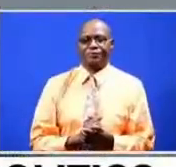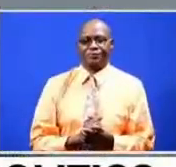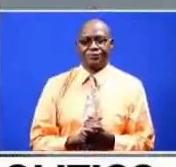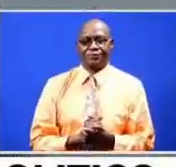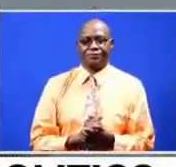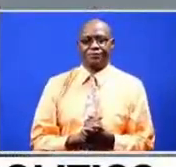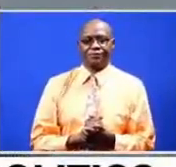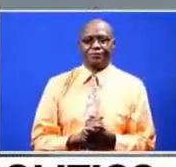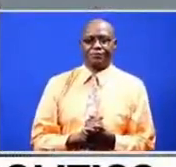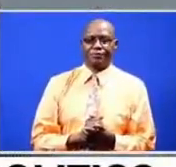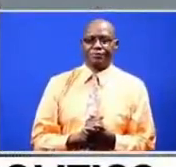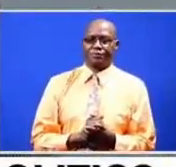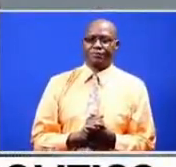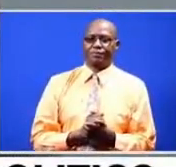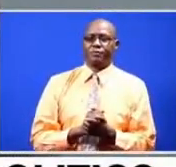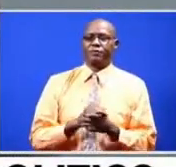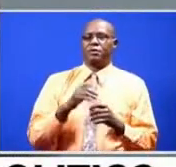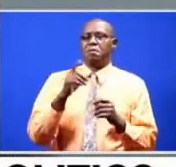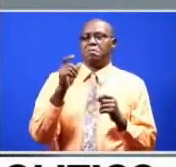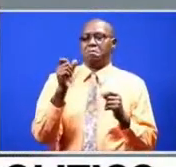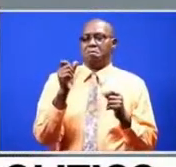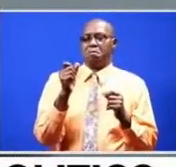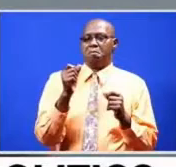On the 9th of